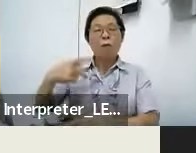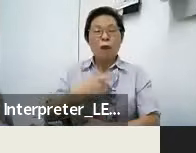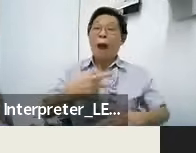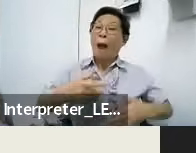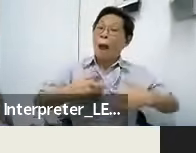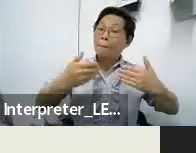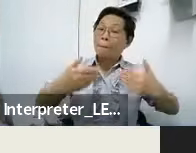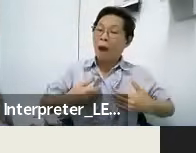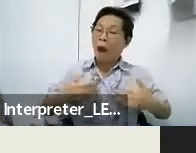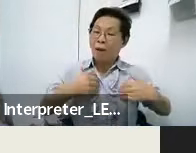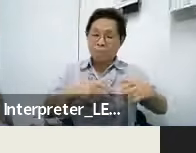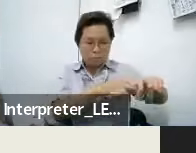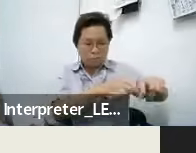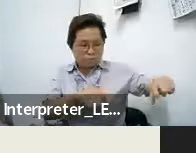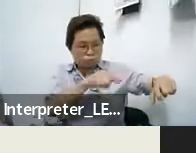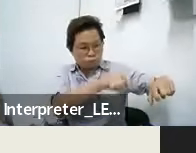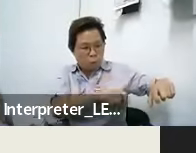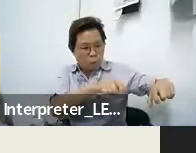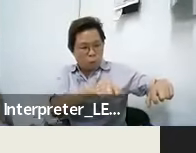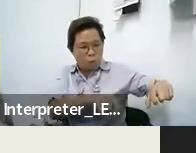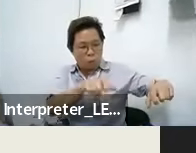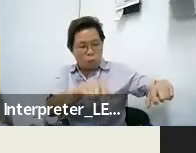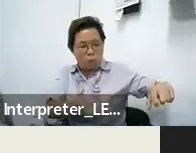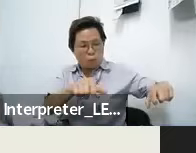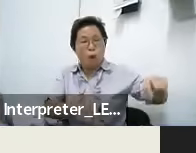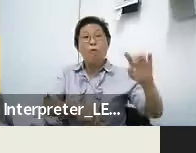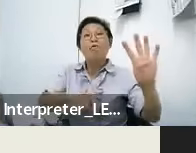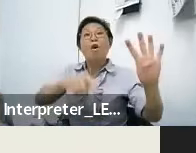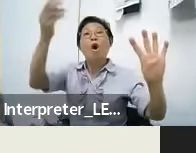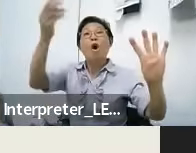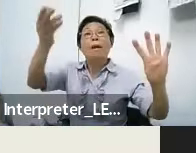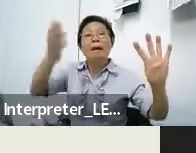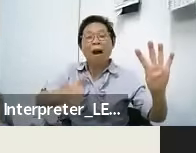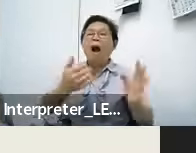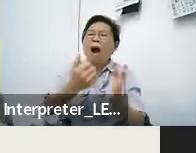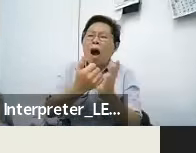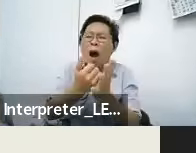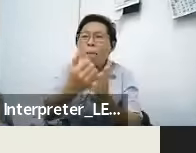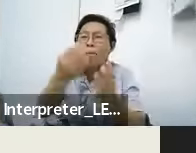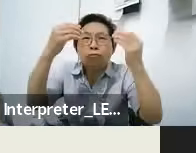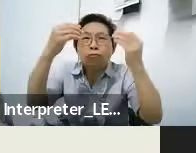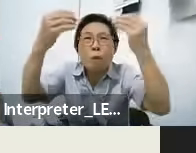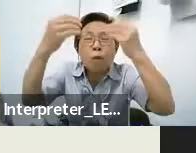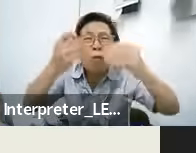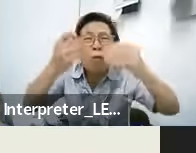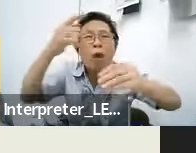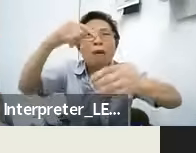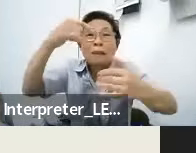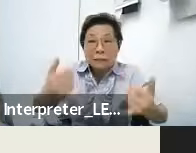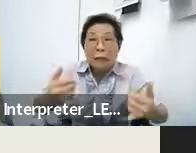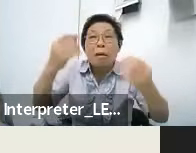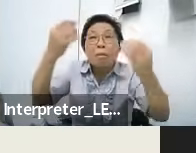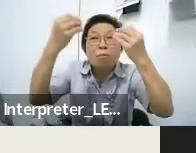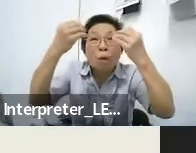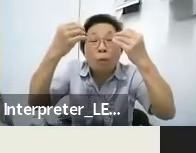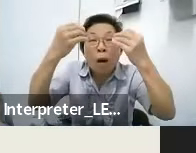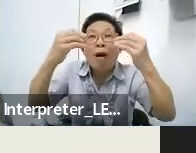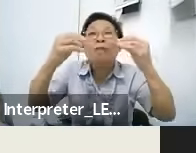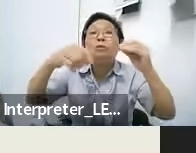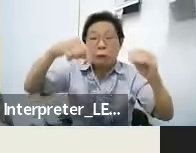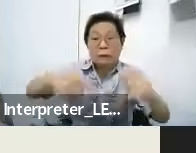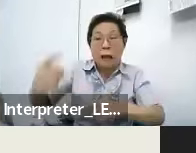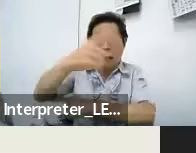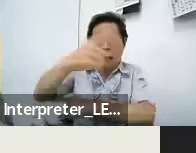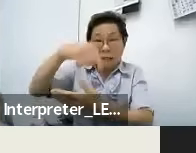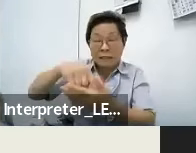have a panel of 4 speakers who will help us understand today's topic better. After the